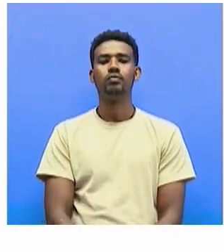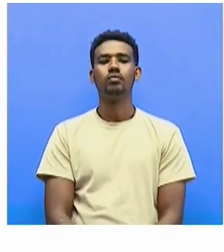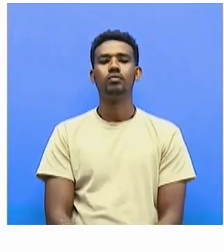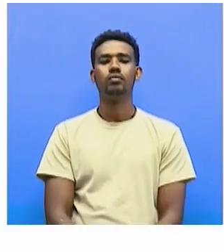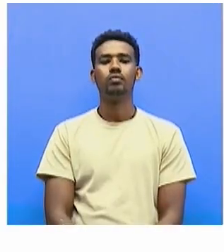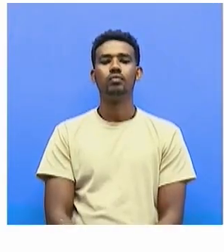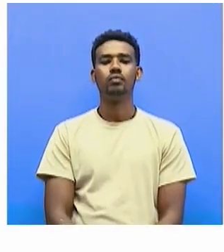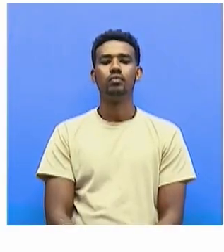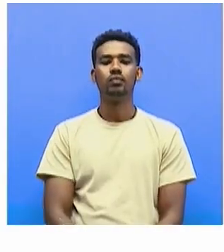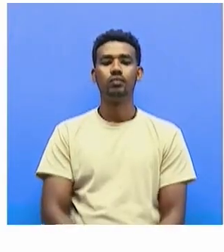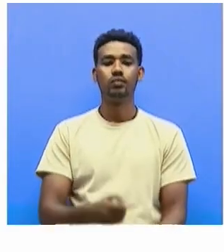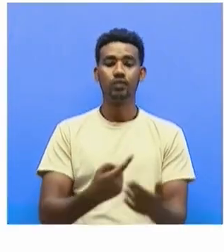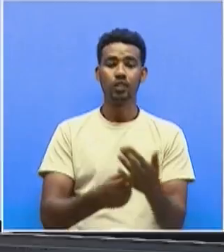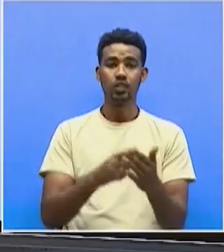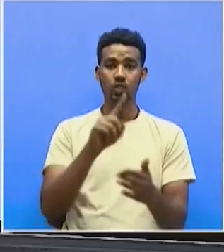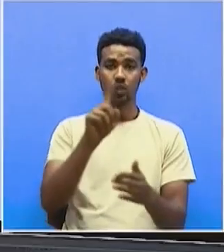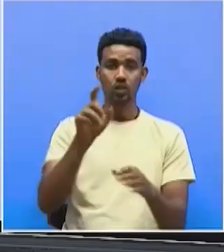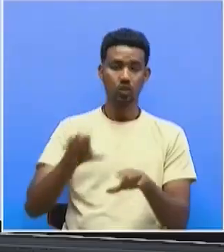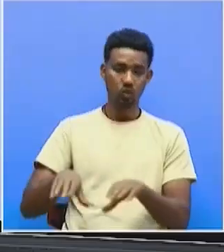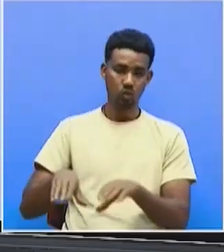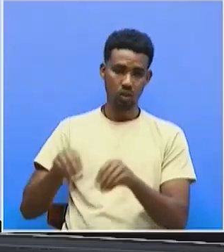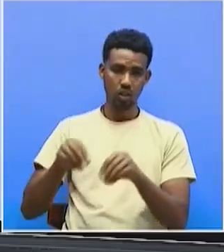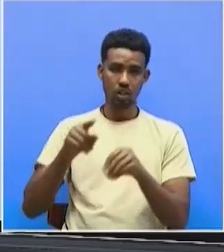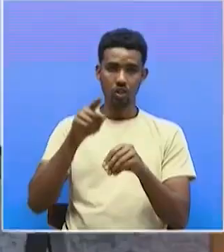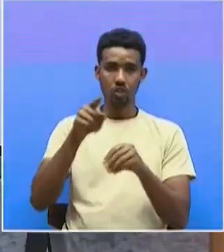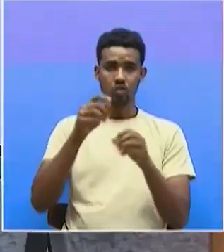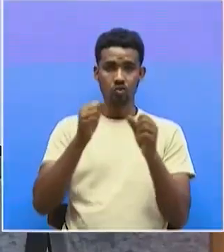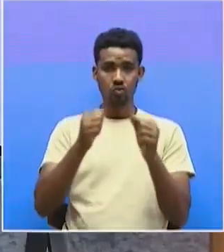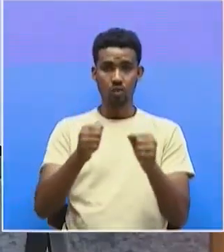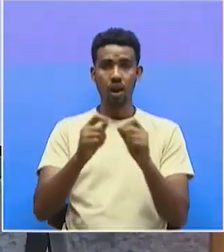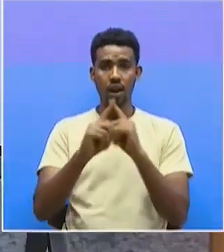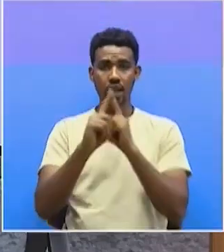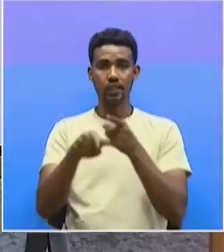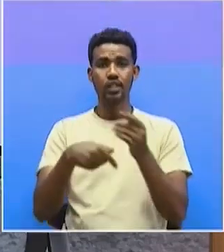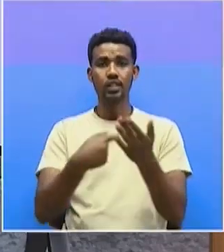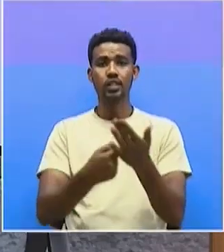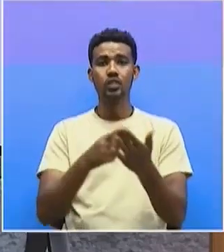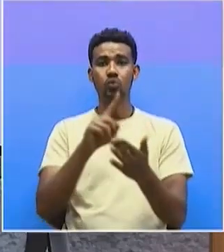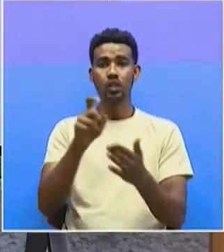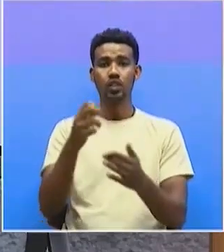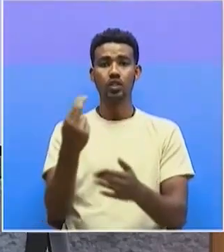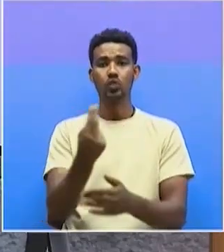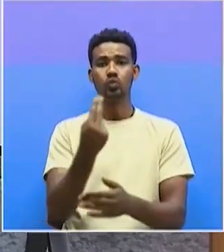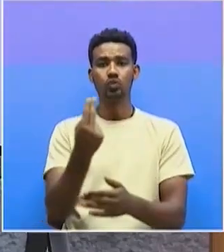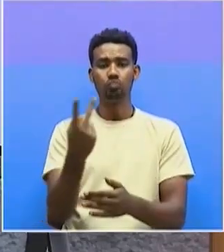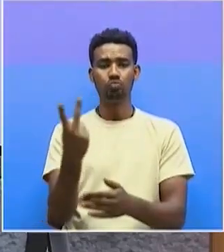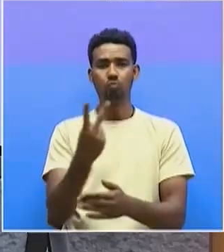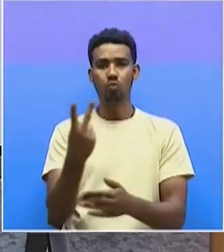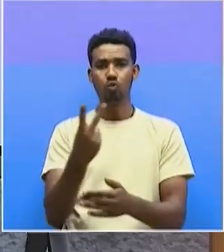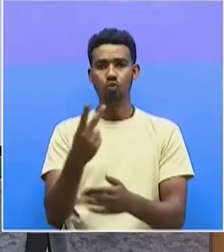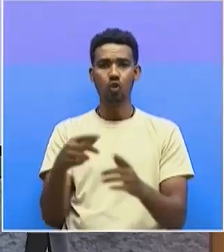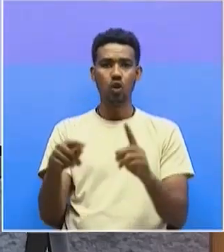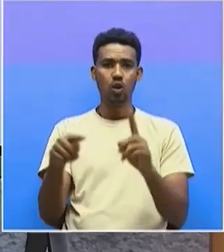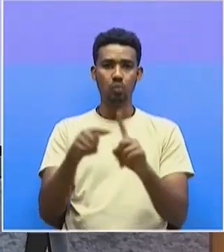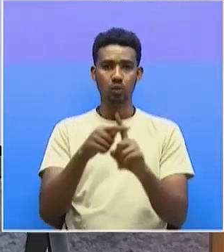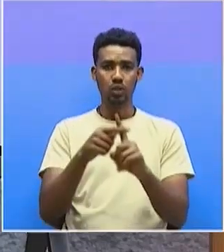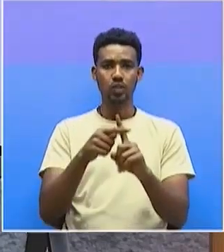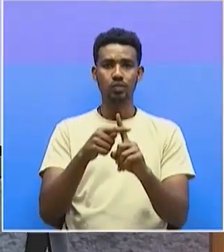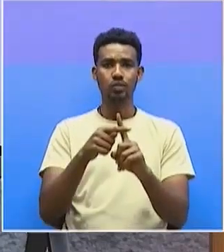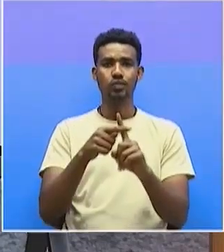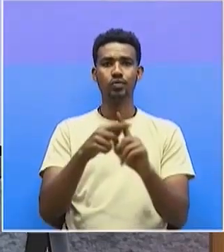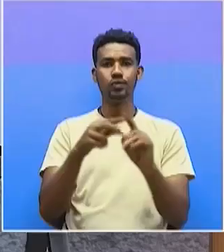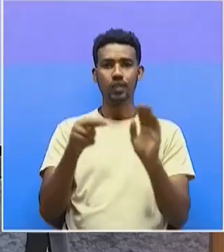These are the questions. Students, you can answer these questions by using both of them, positive and